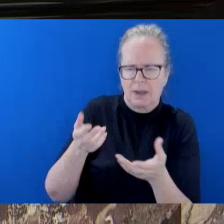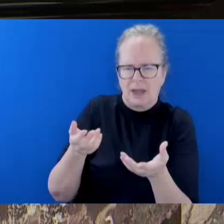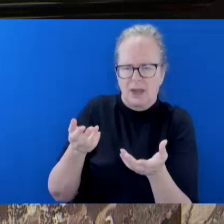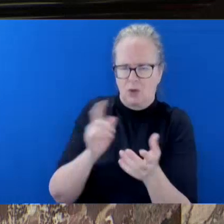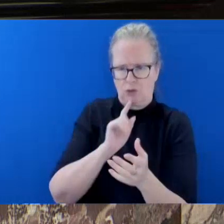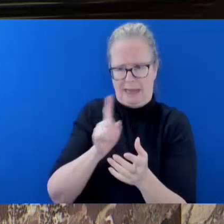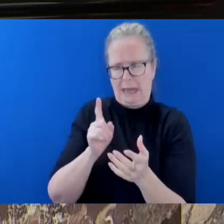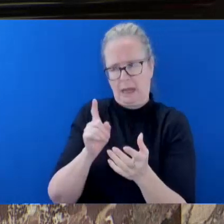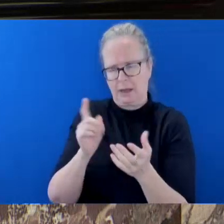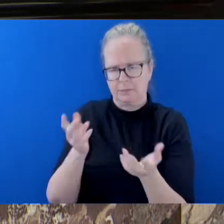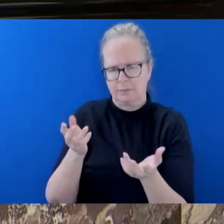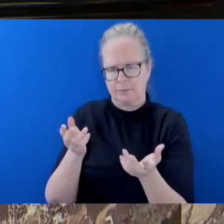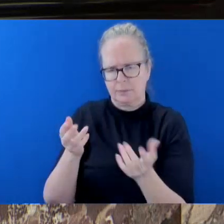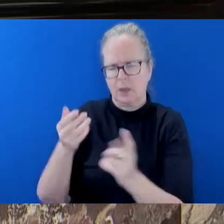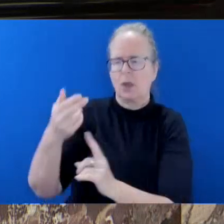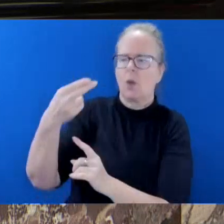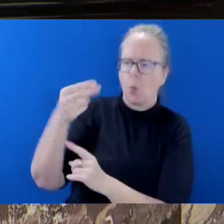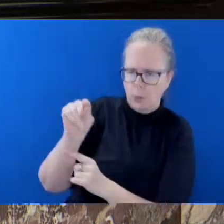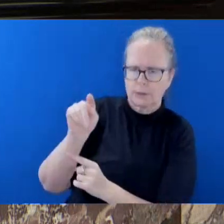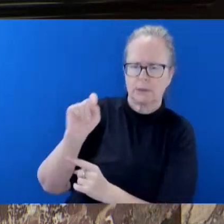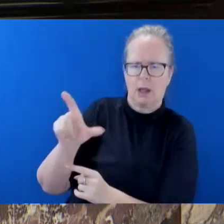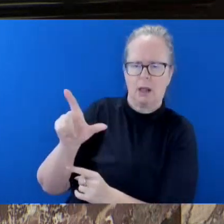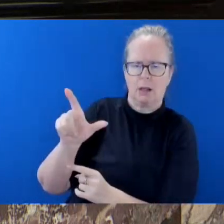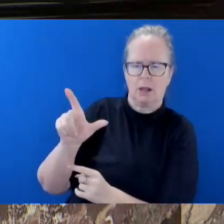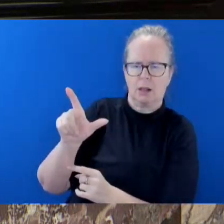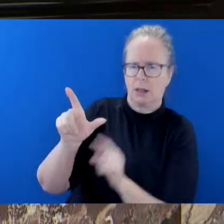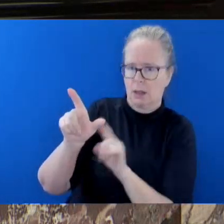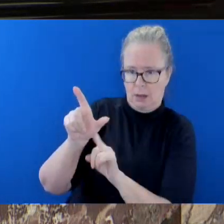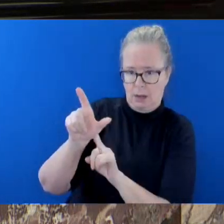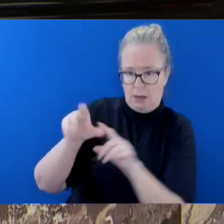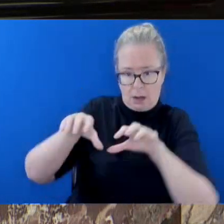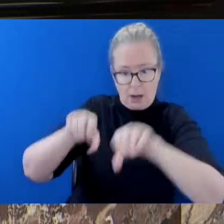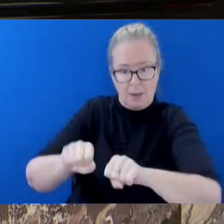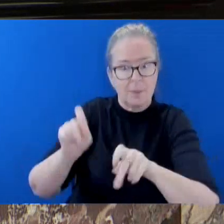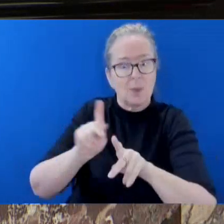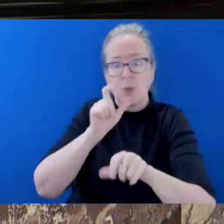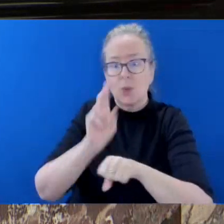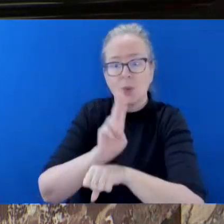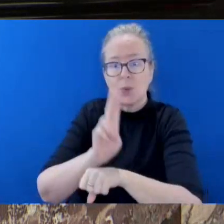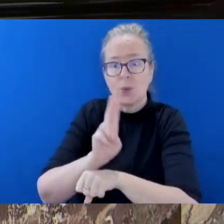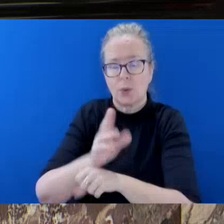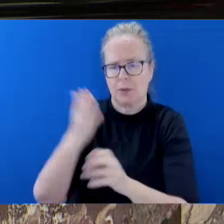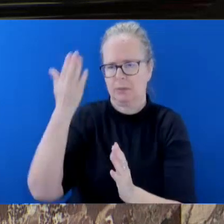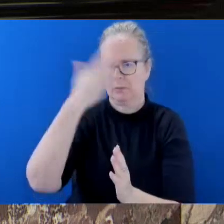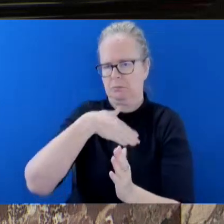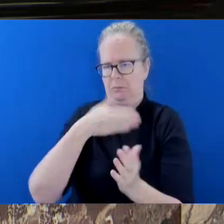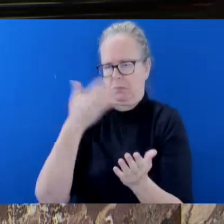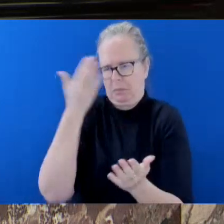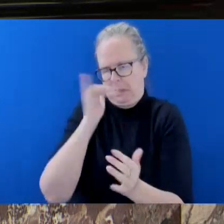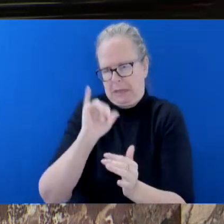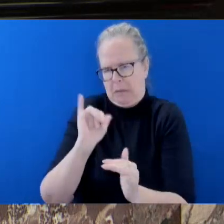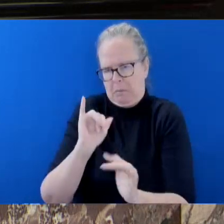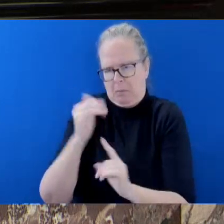the difference. The question through to the minister, which has been asked for months now from people in my community, will Oceanside Village Resorts